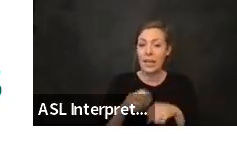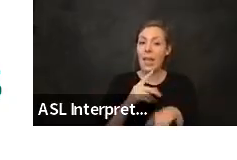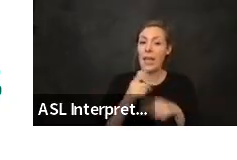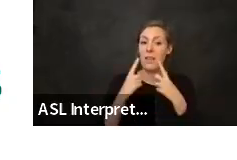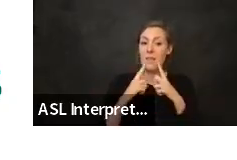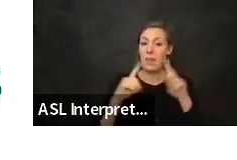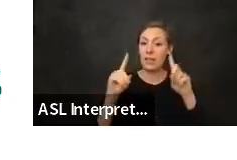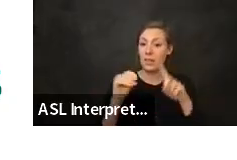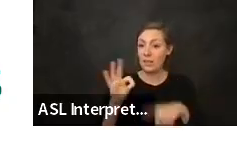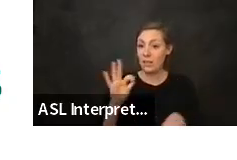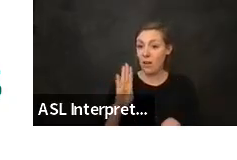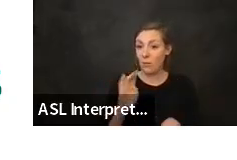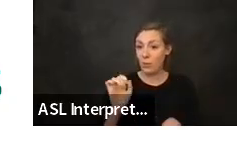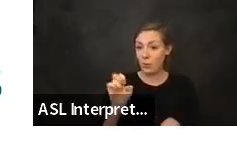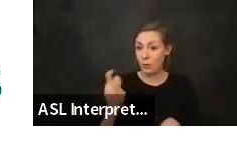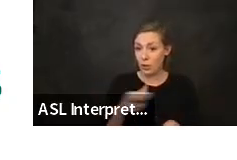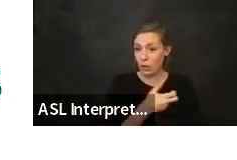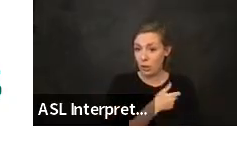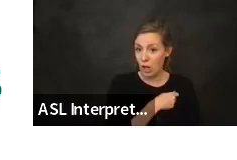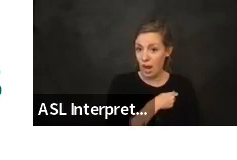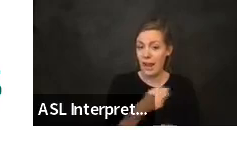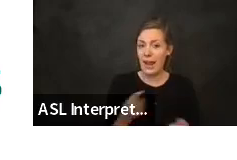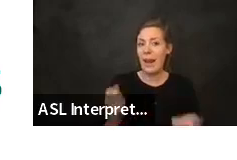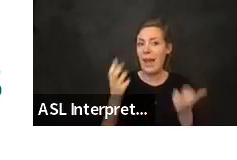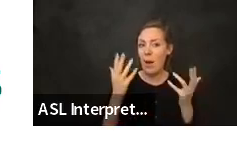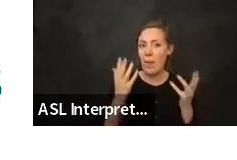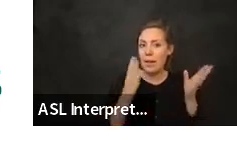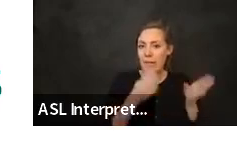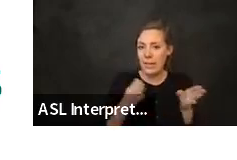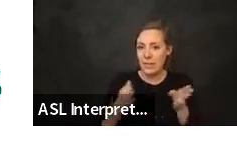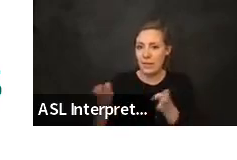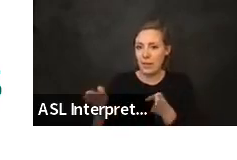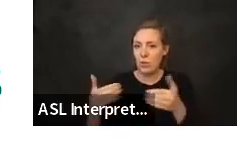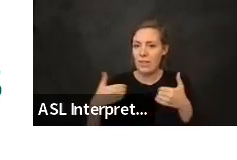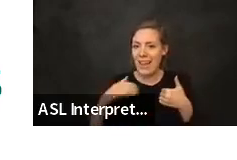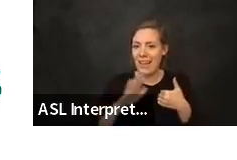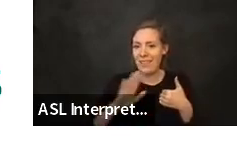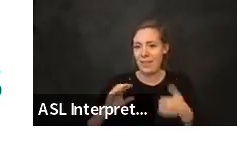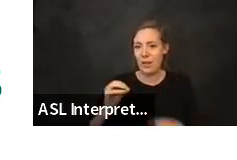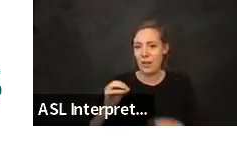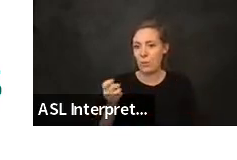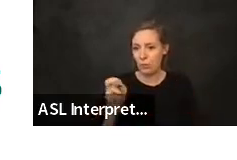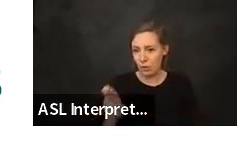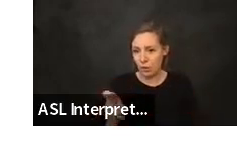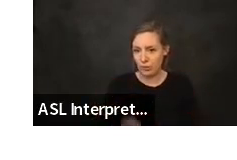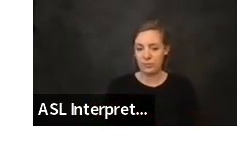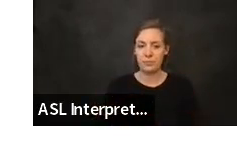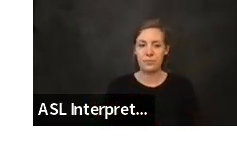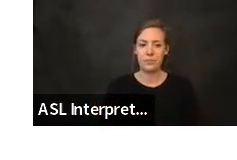of boosters and how many individuals get their boosters.